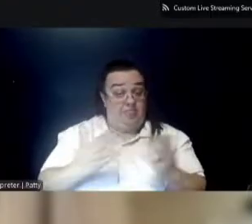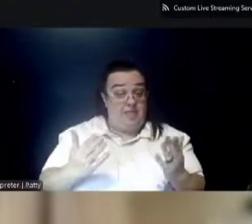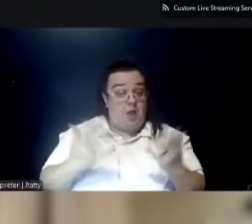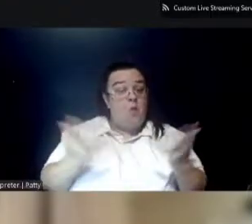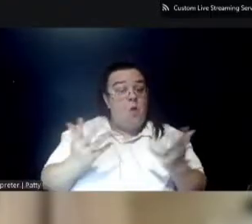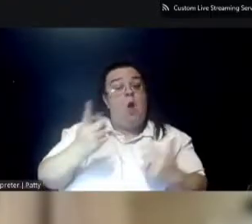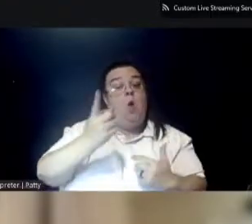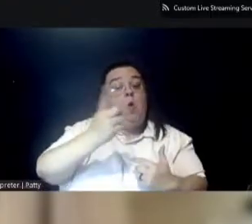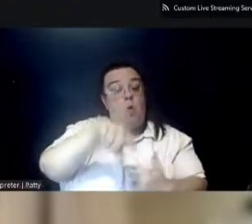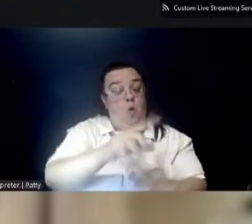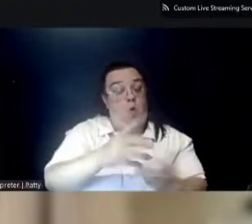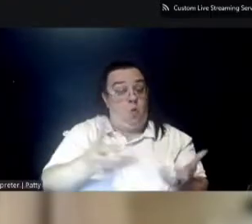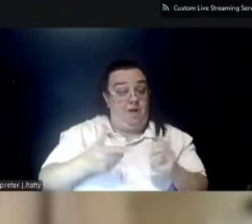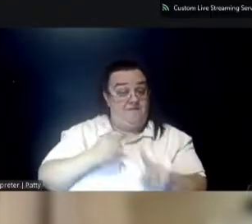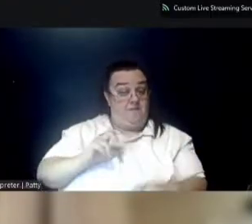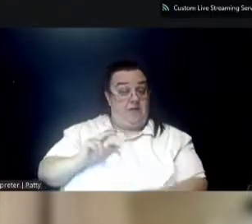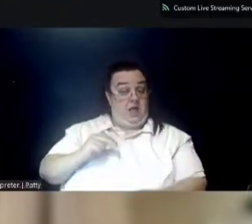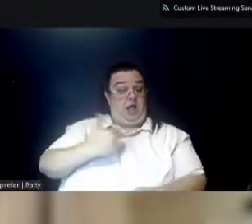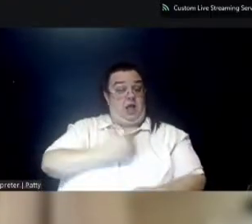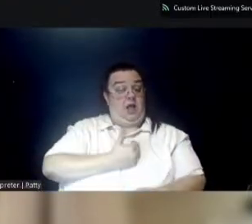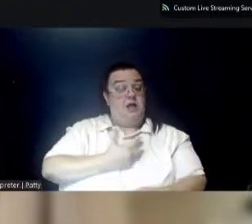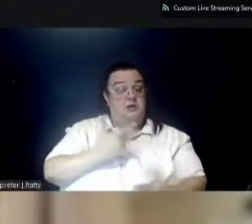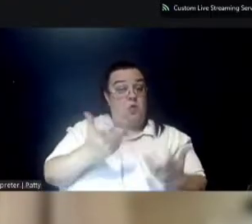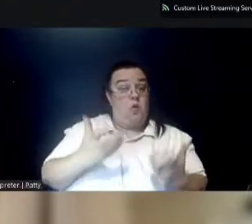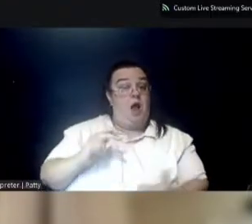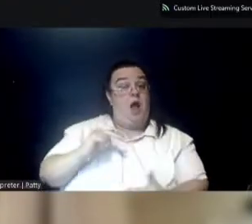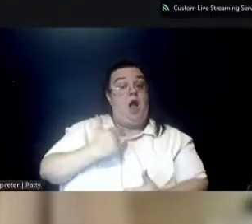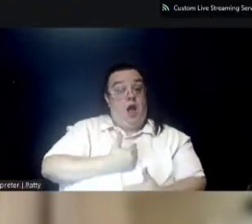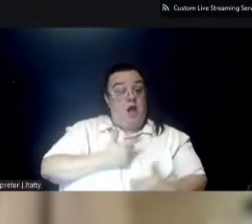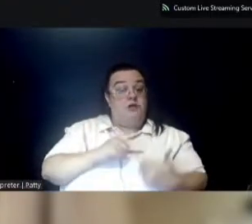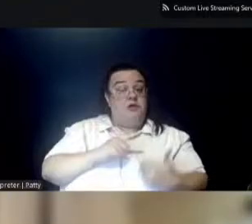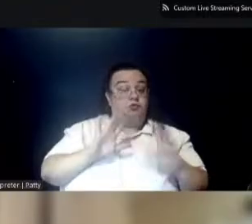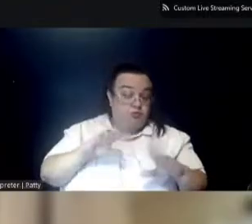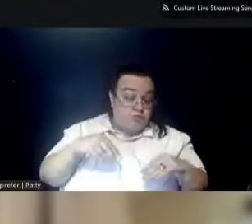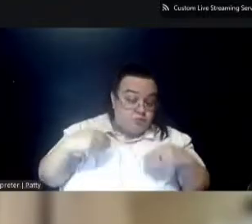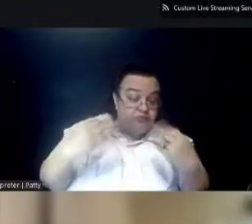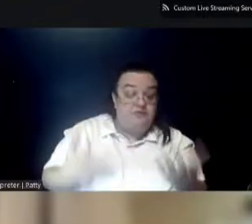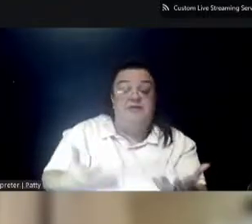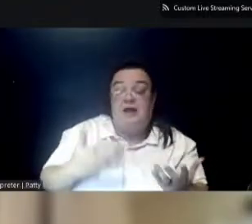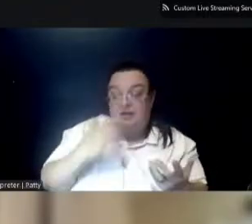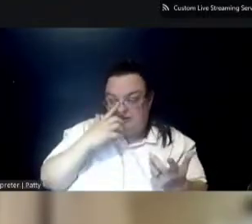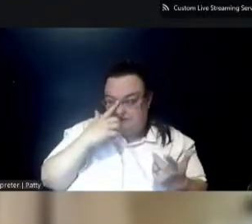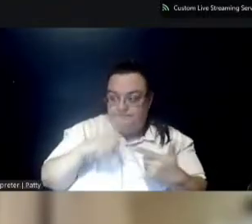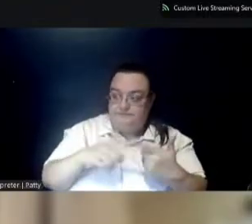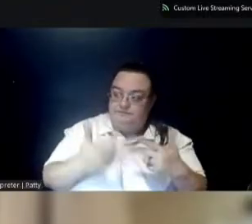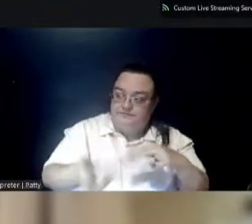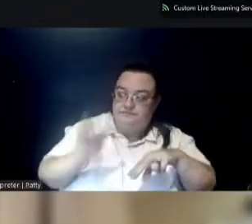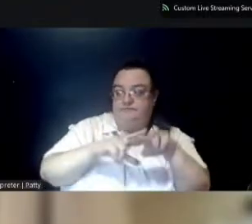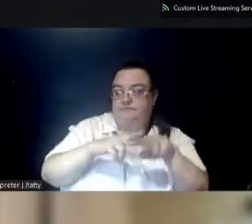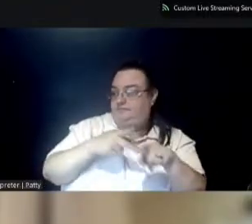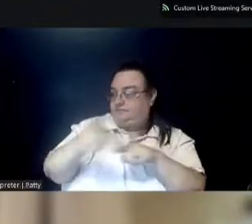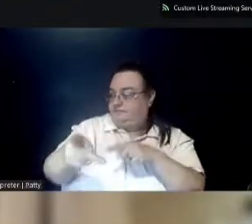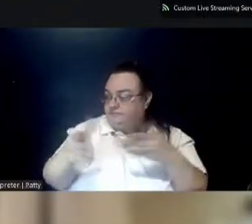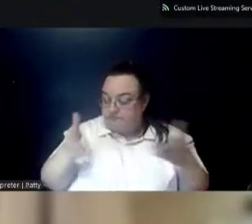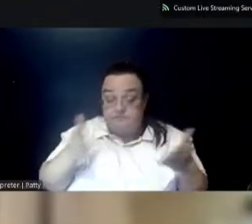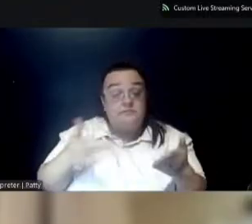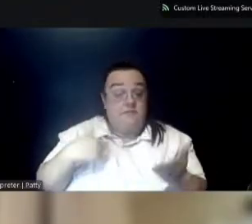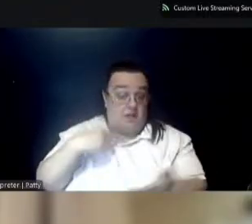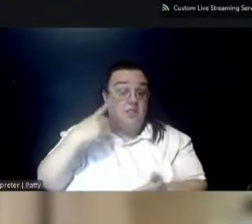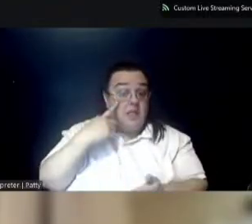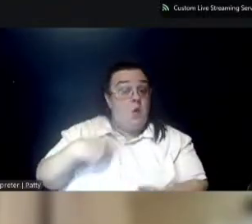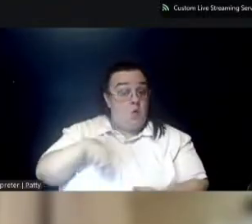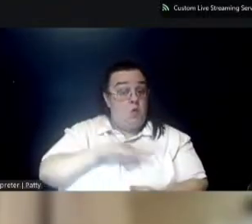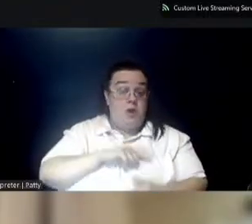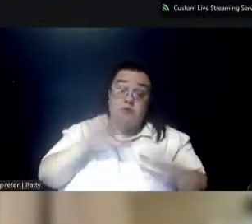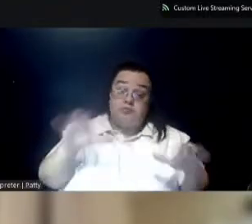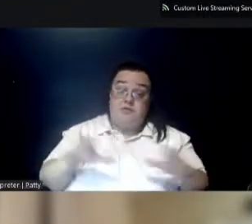wanted us to do was to provide to increase professional services. And I think we've done a good job